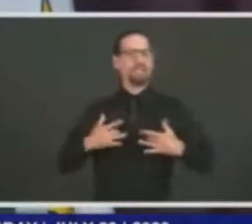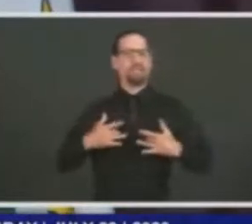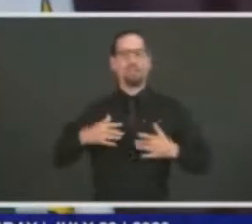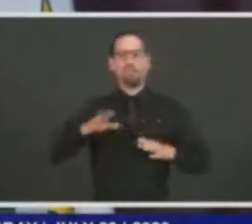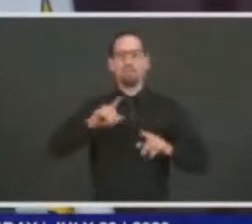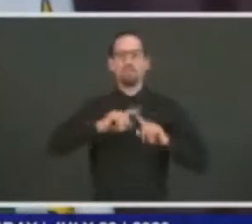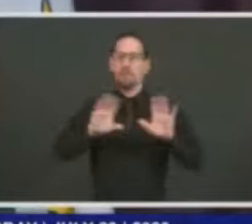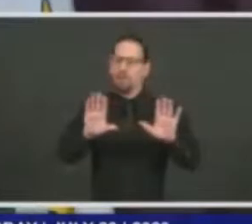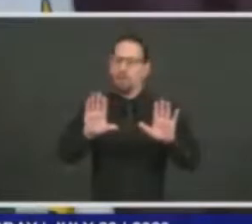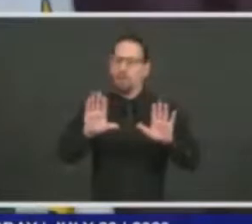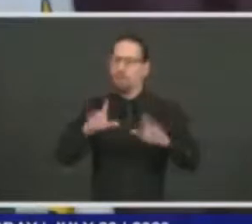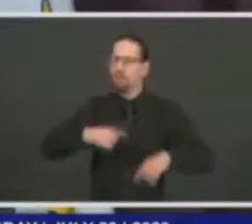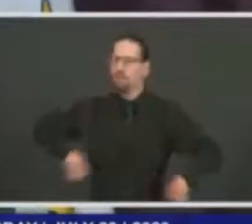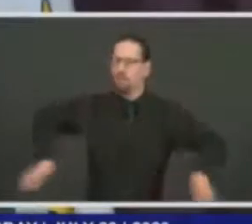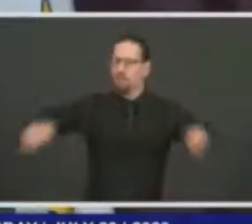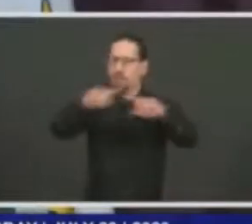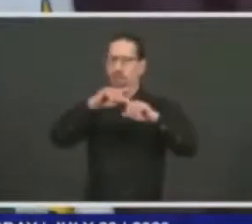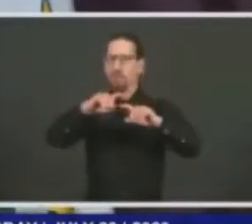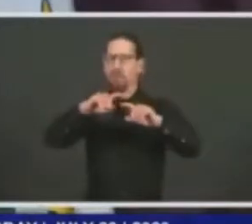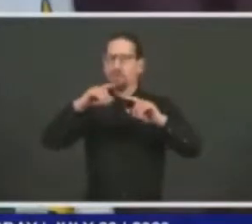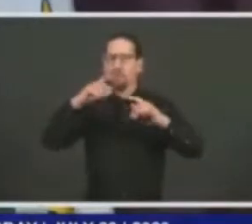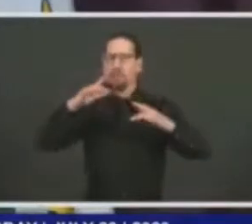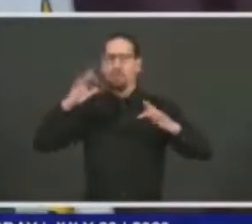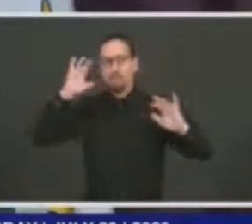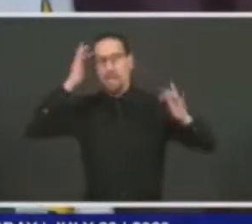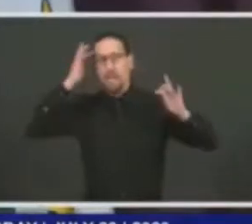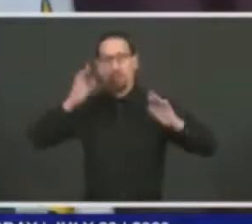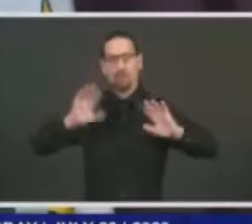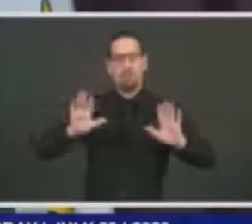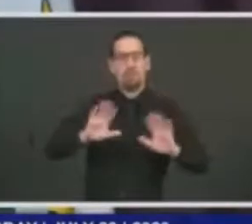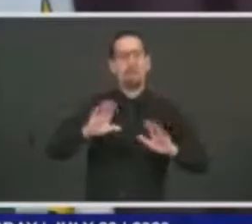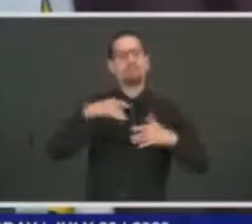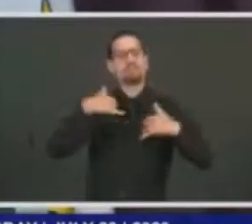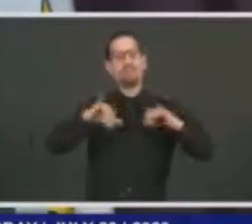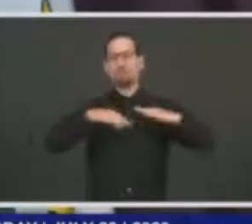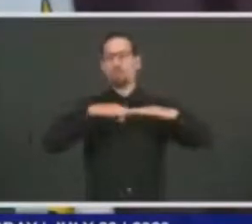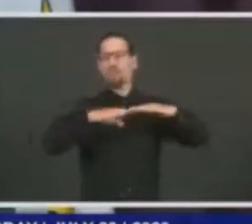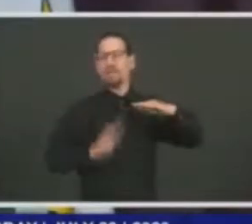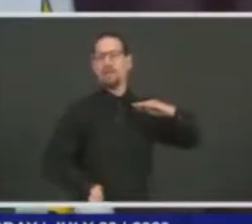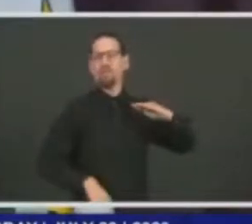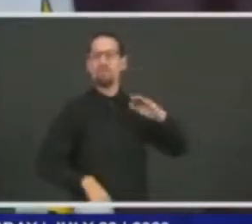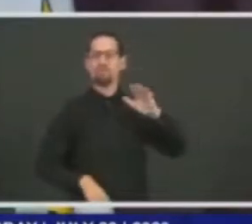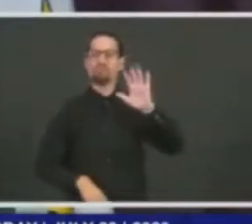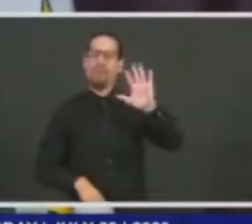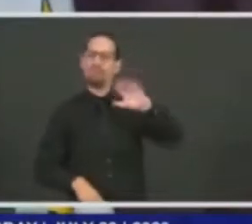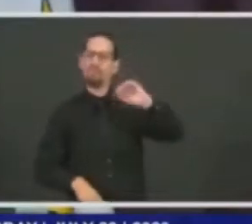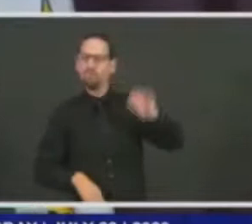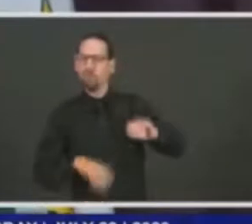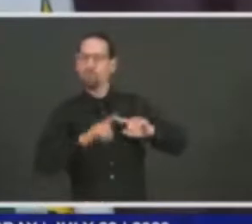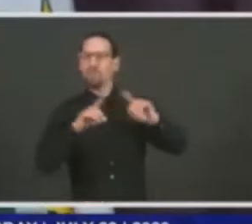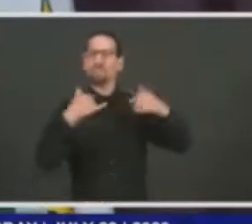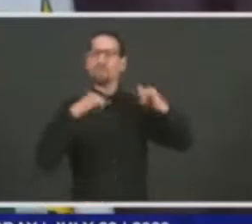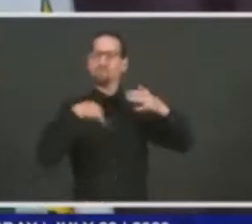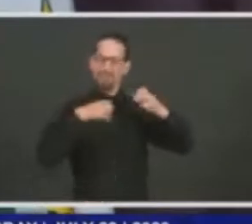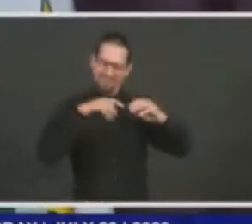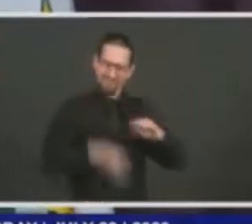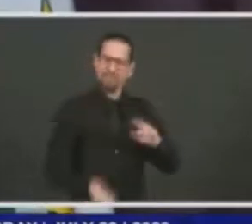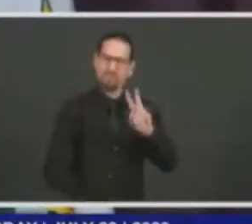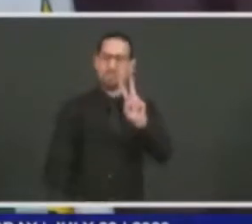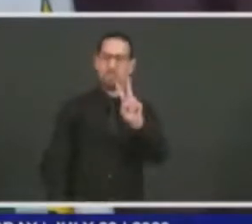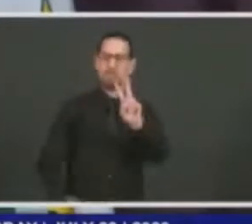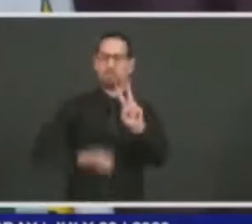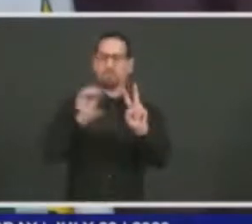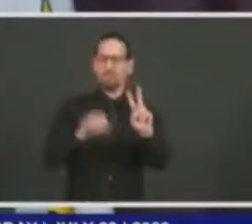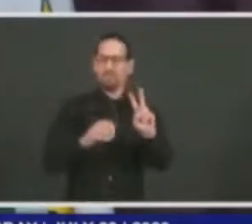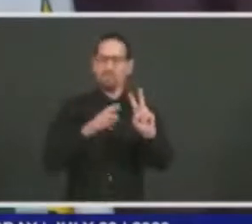consistently below 2% test positive. So we are trying to understand why. Why is this? Why are we